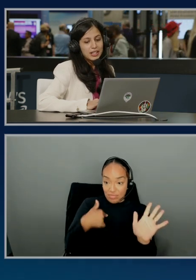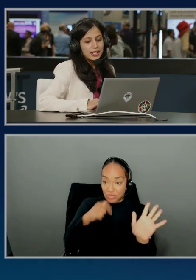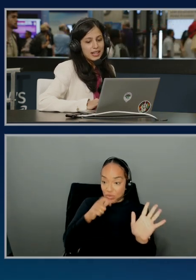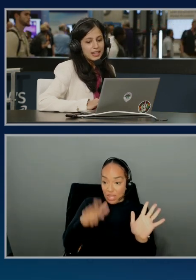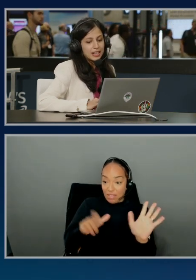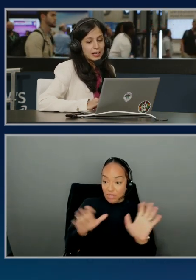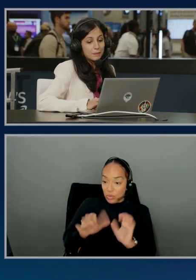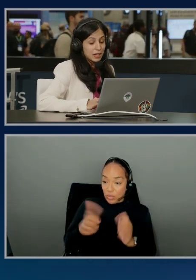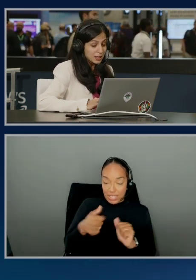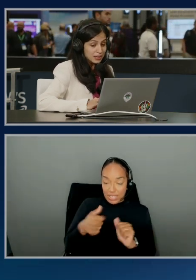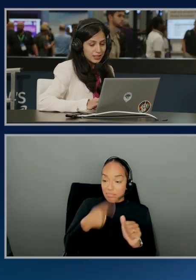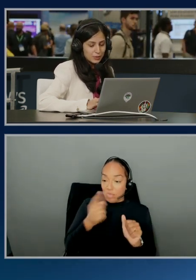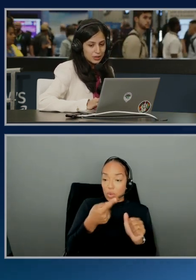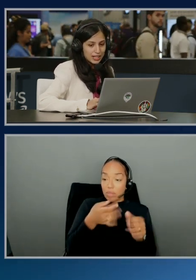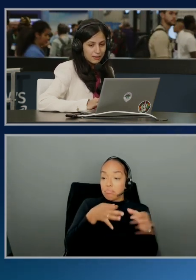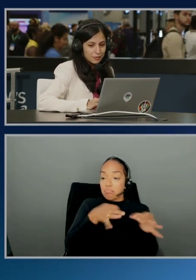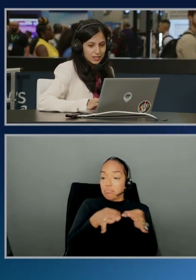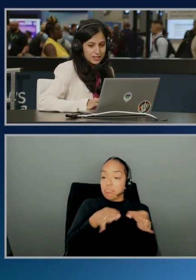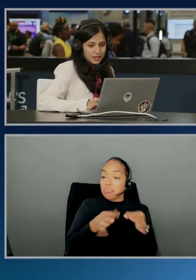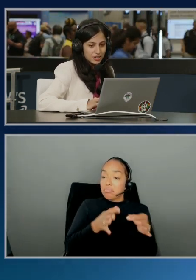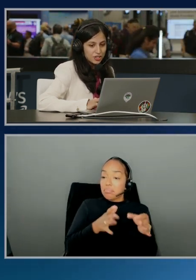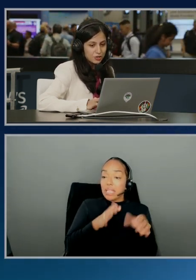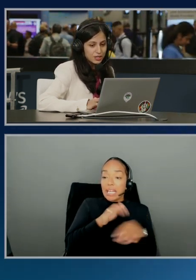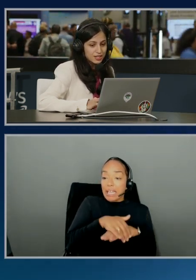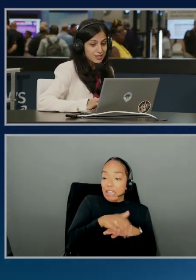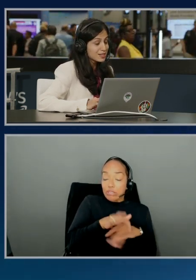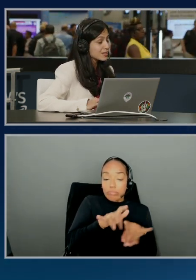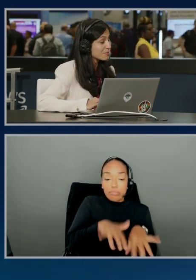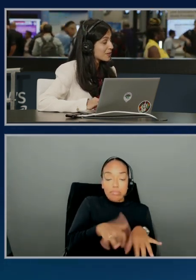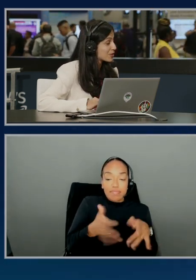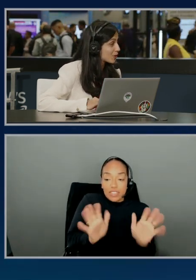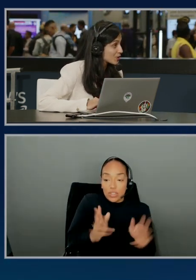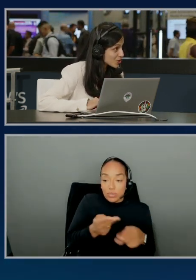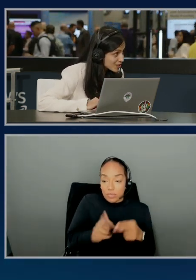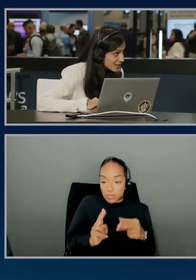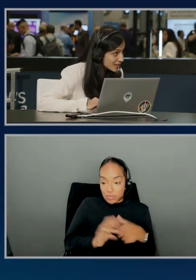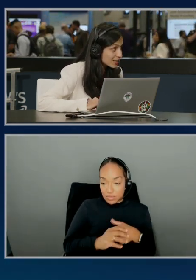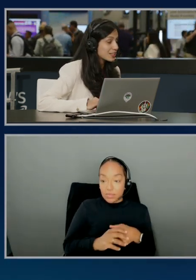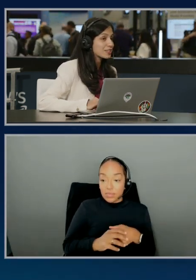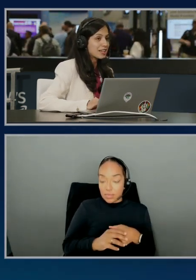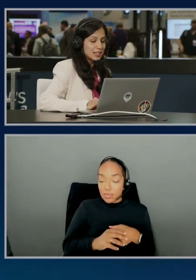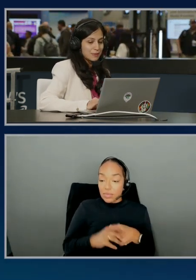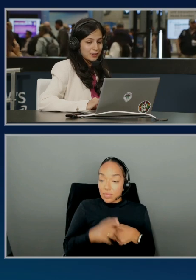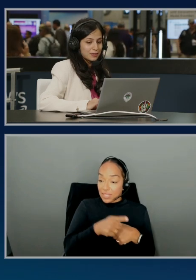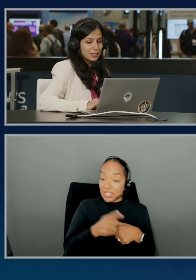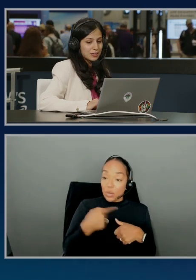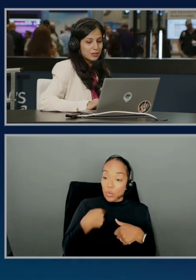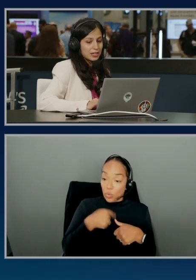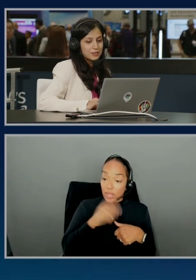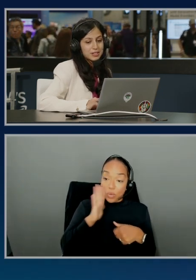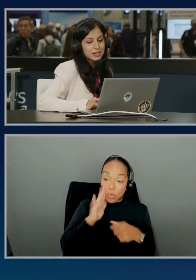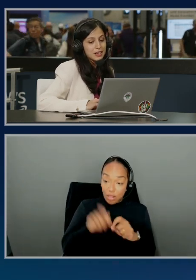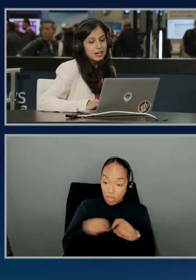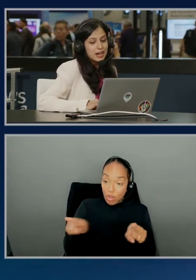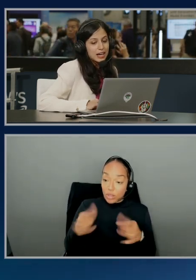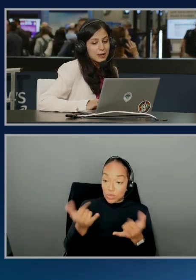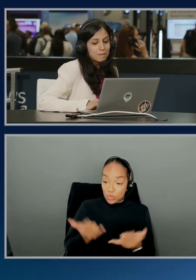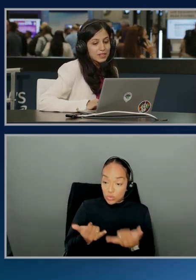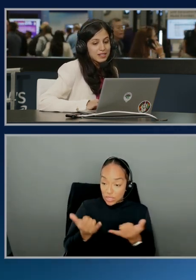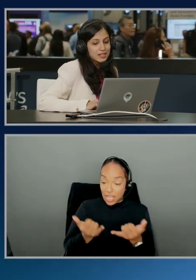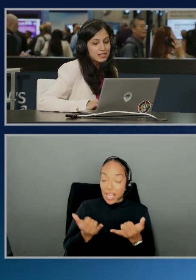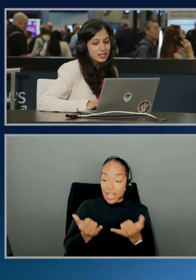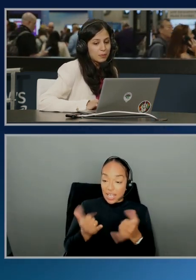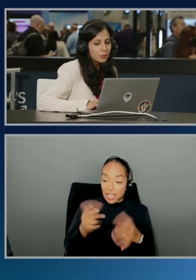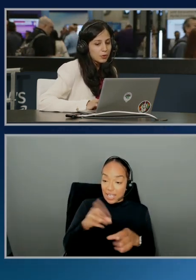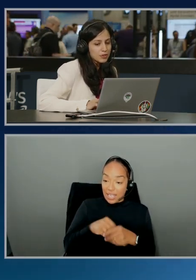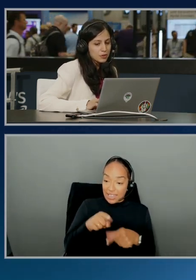English. Another thing I want to get everybody's attention to is this is something we launched just today as part of the keynote. We announced it.